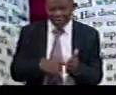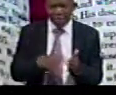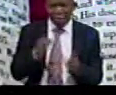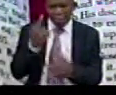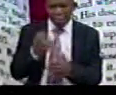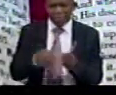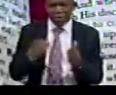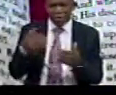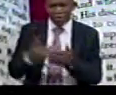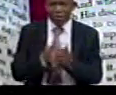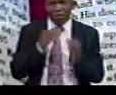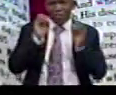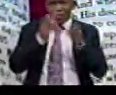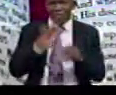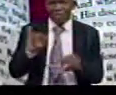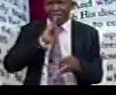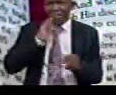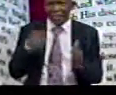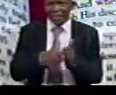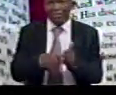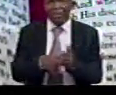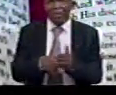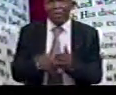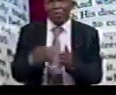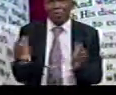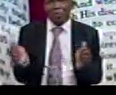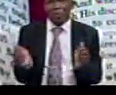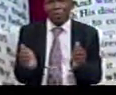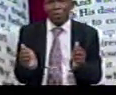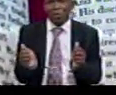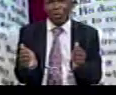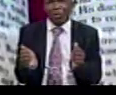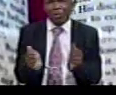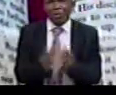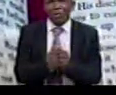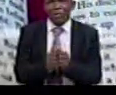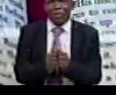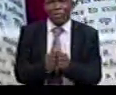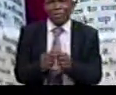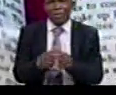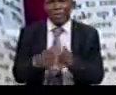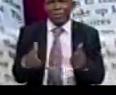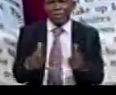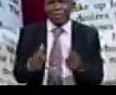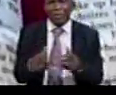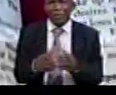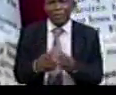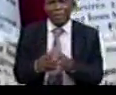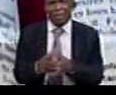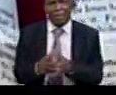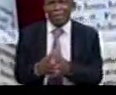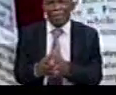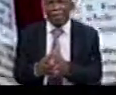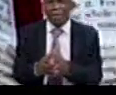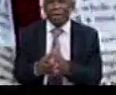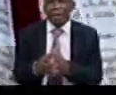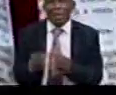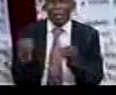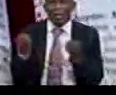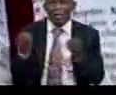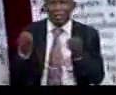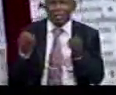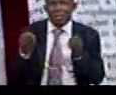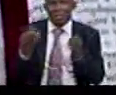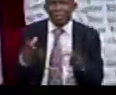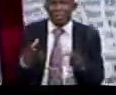is this? For with authority commandeth he even the unclean spirits, and they do obey him. And immediately his fame